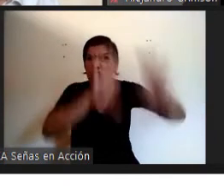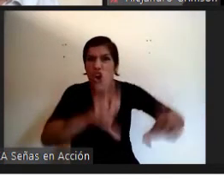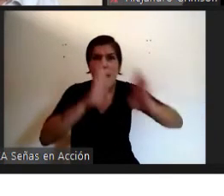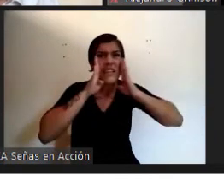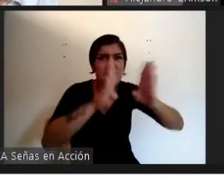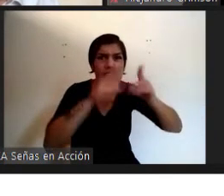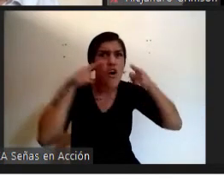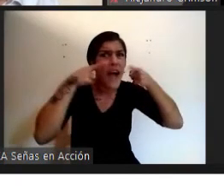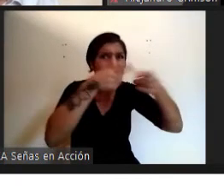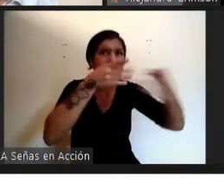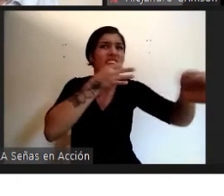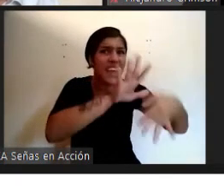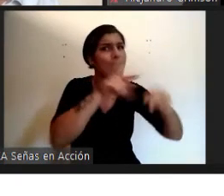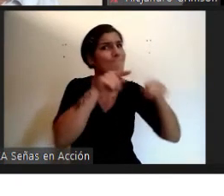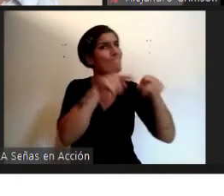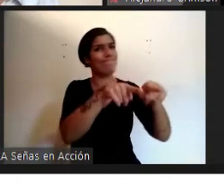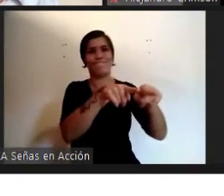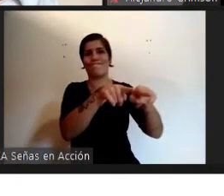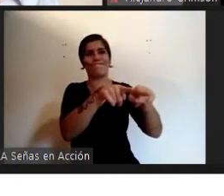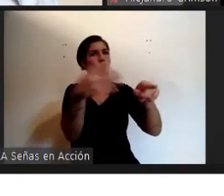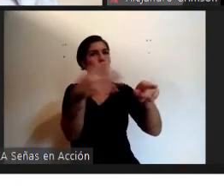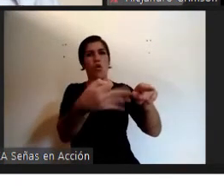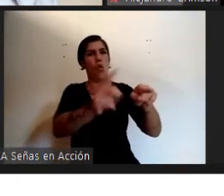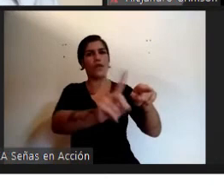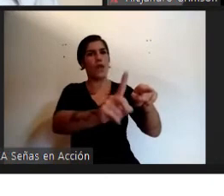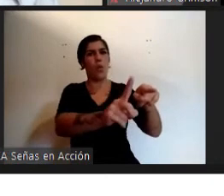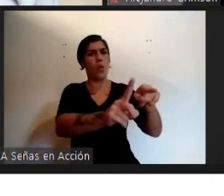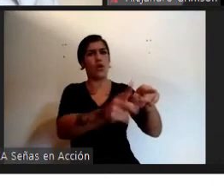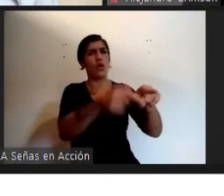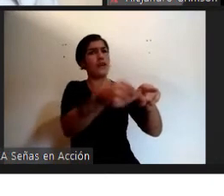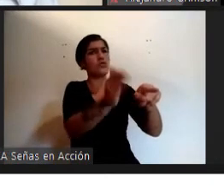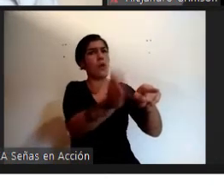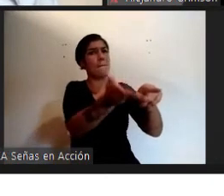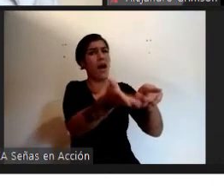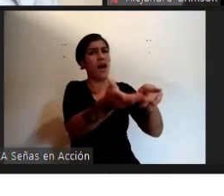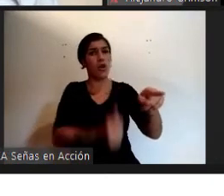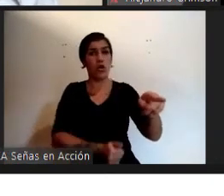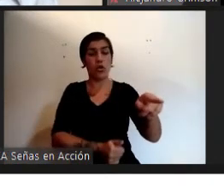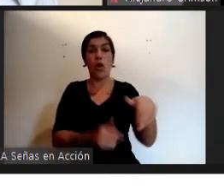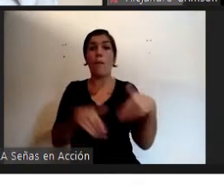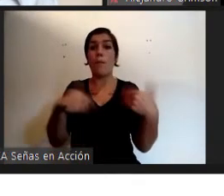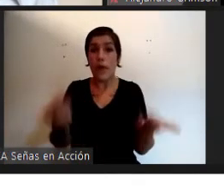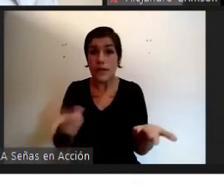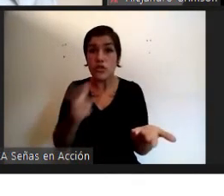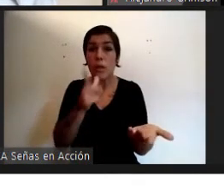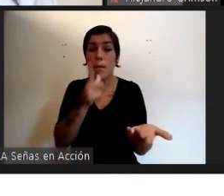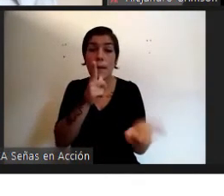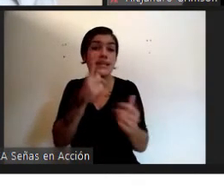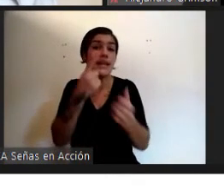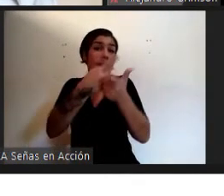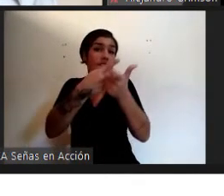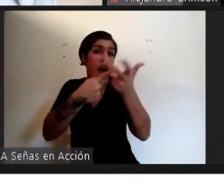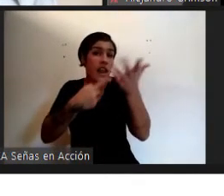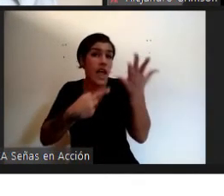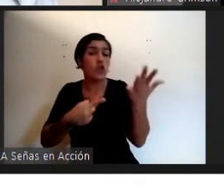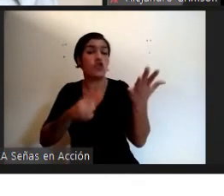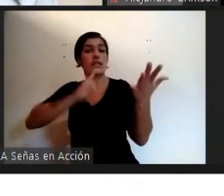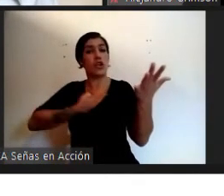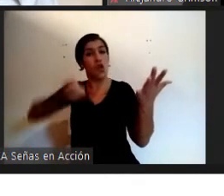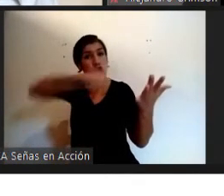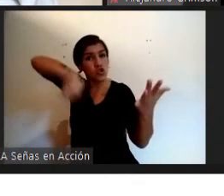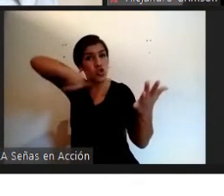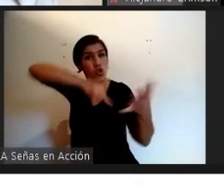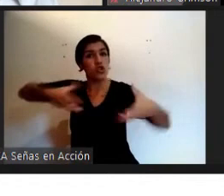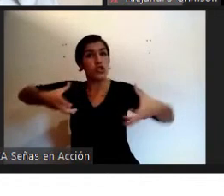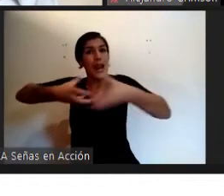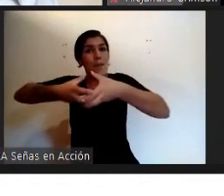thing. So there are things we have to change in society. From culture and art, we can contribute to trying to change them.